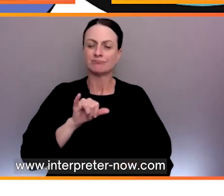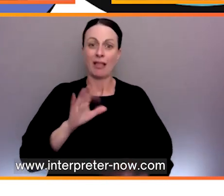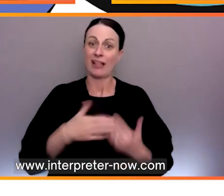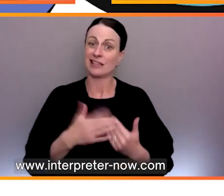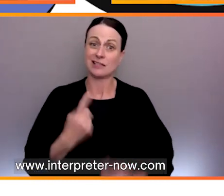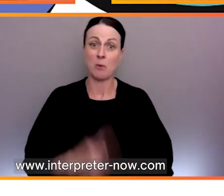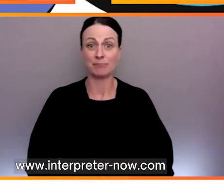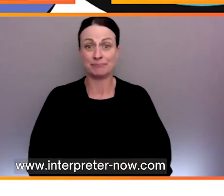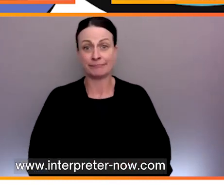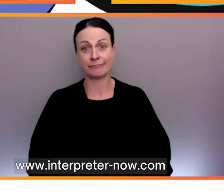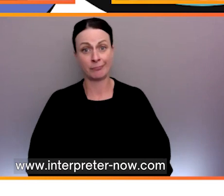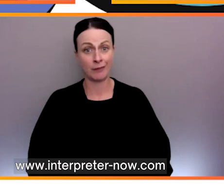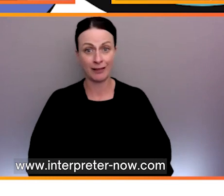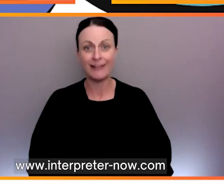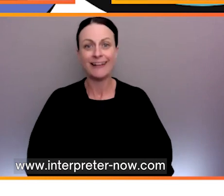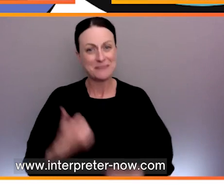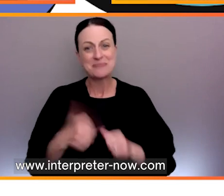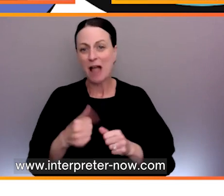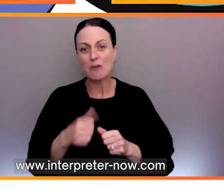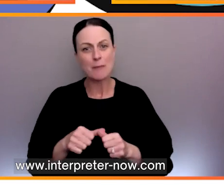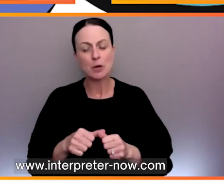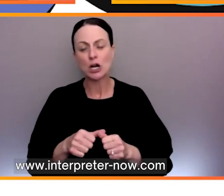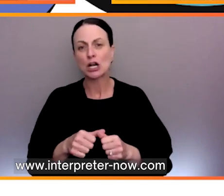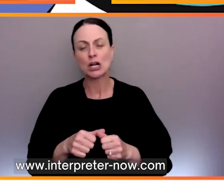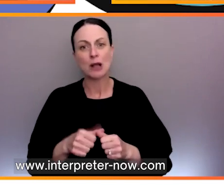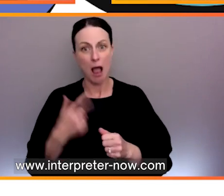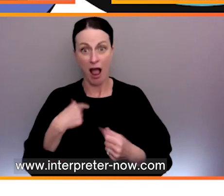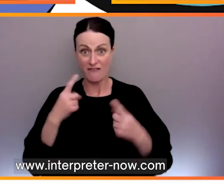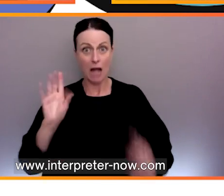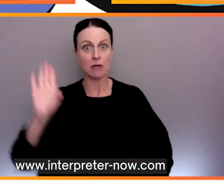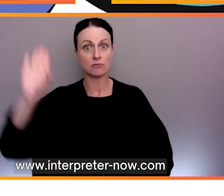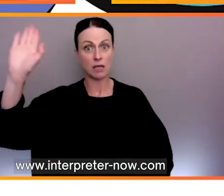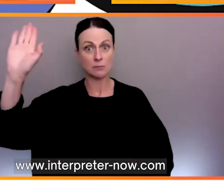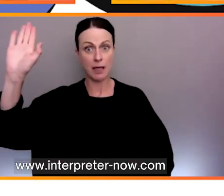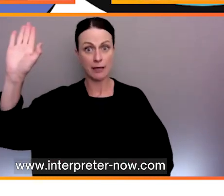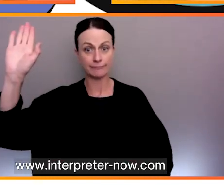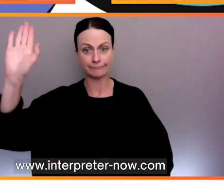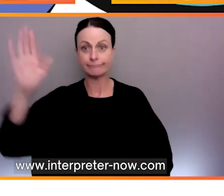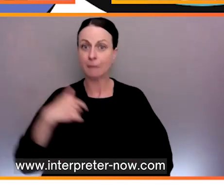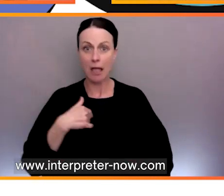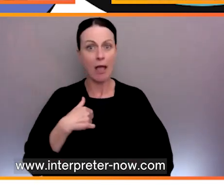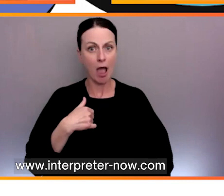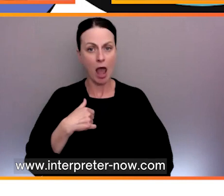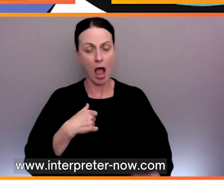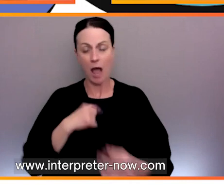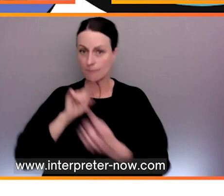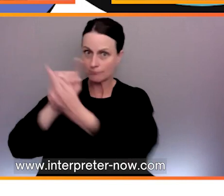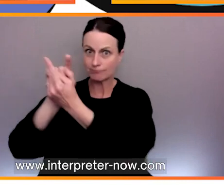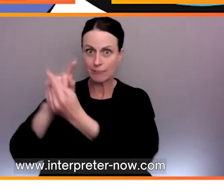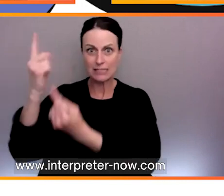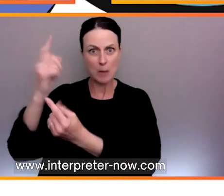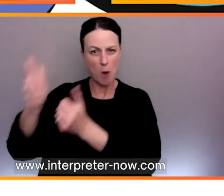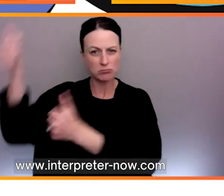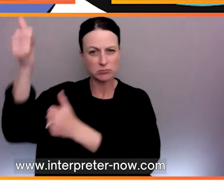that individual immediately stated the bully's name. And he said, this is about so-and-so. And I said,